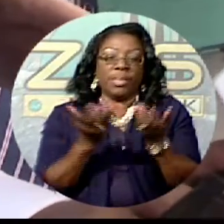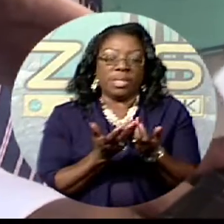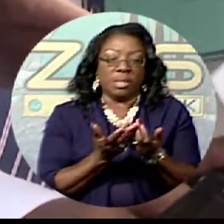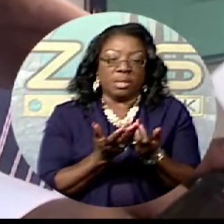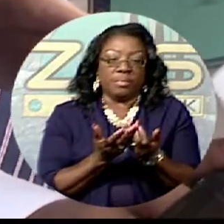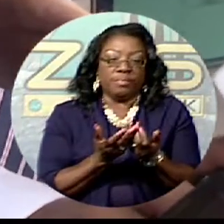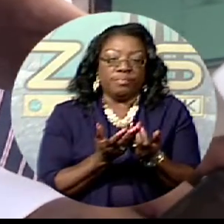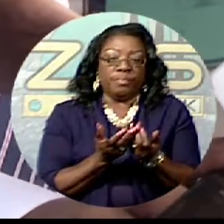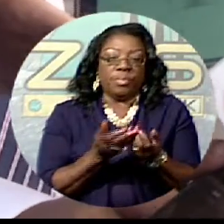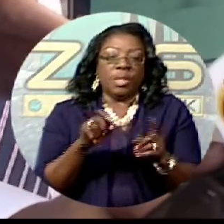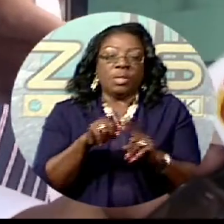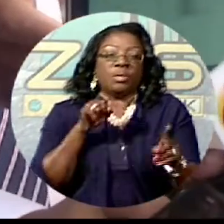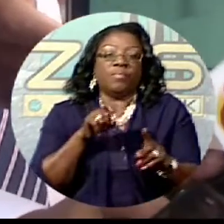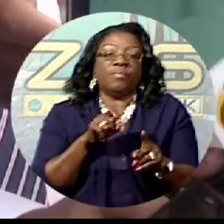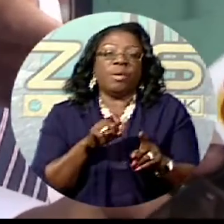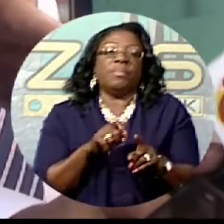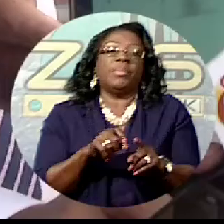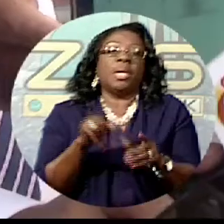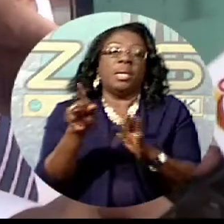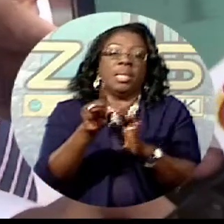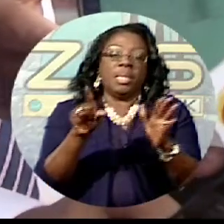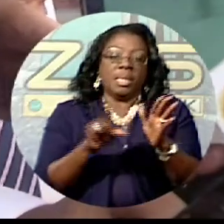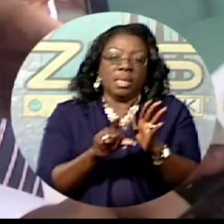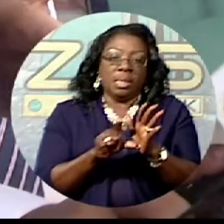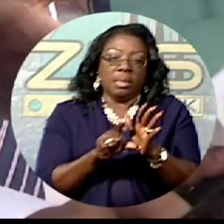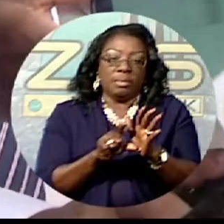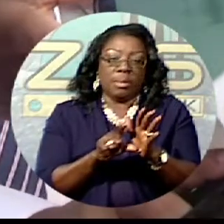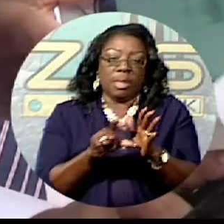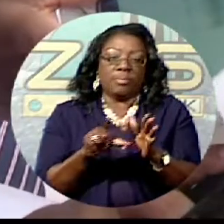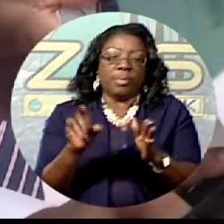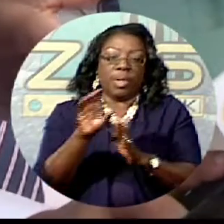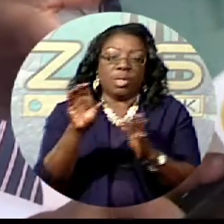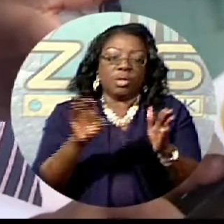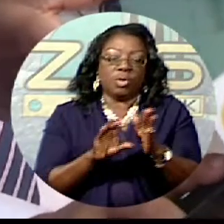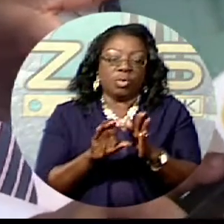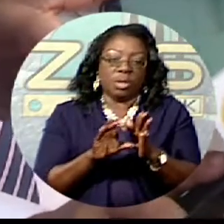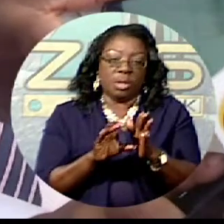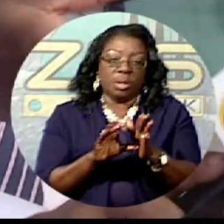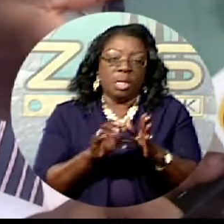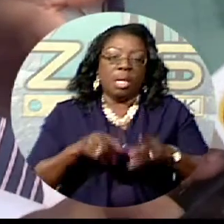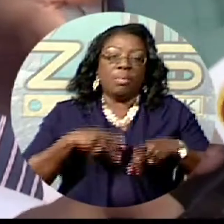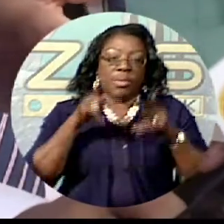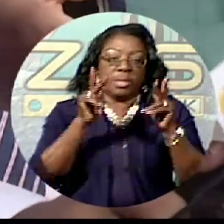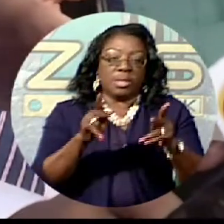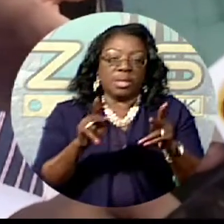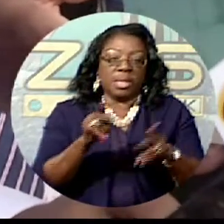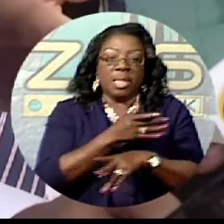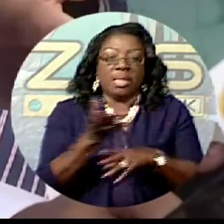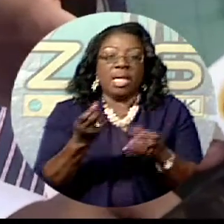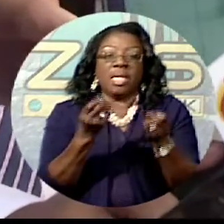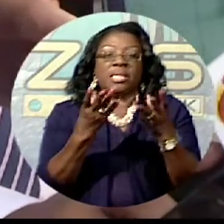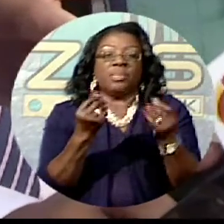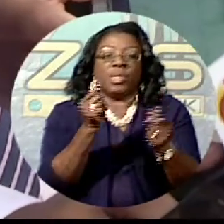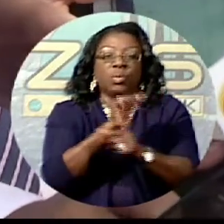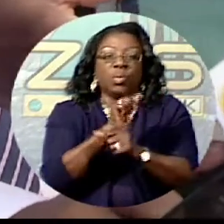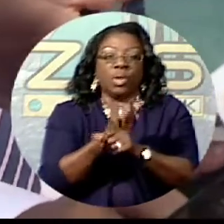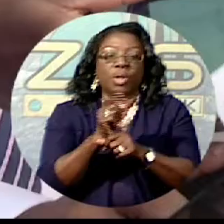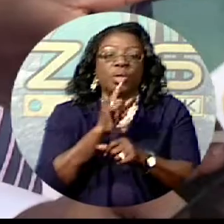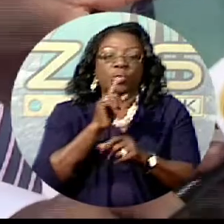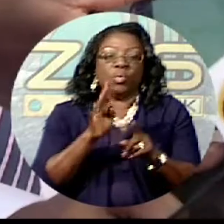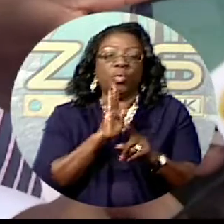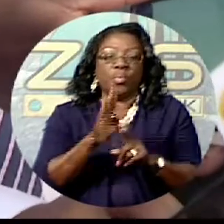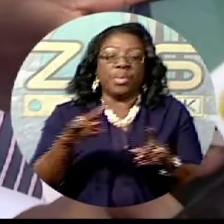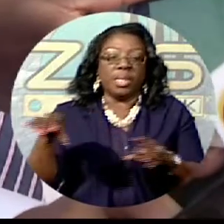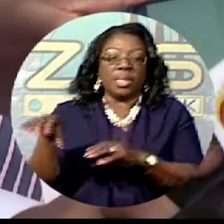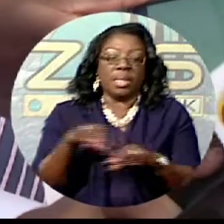that. So from a statutory and a constitutional position, there is much work to be done, and we will not